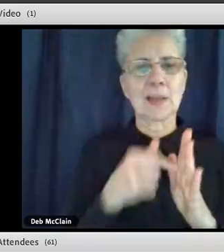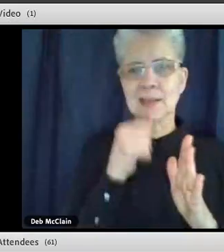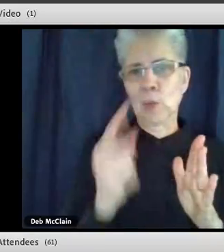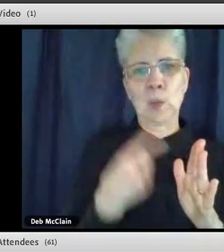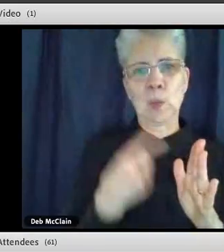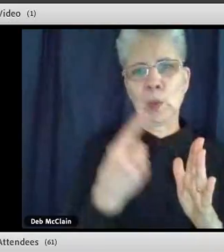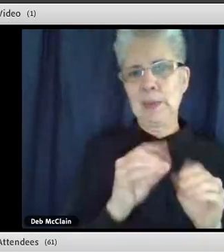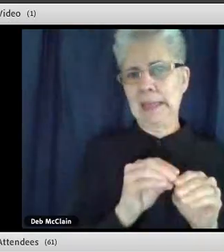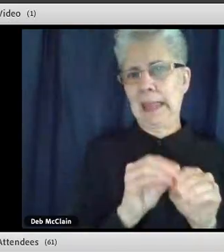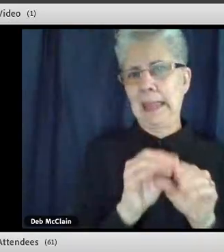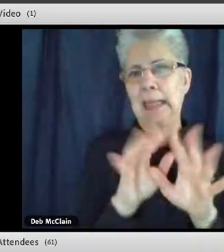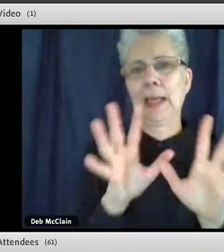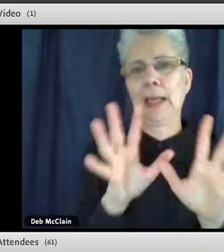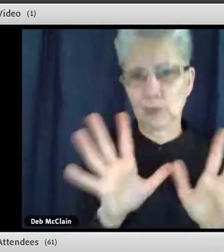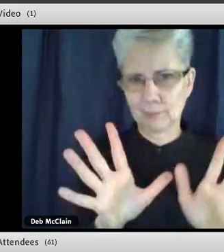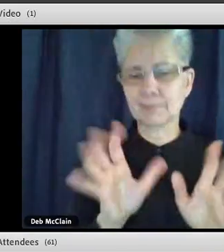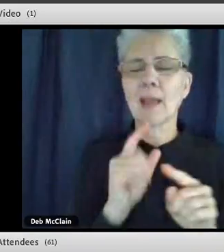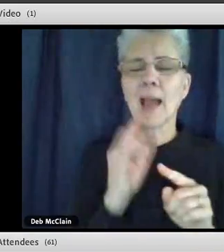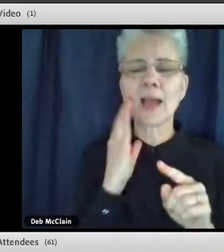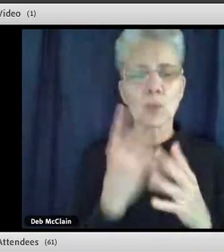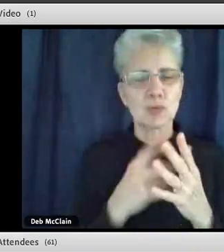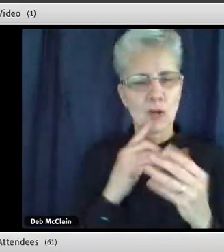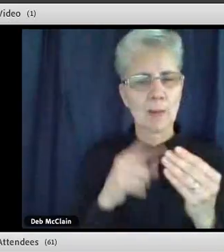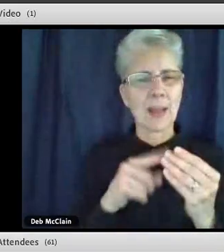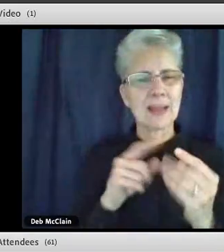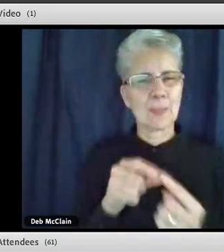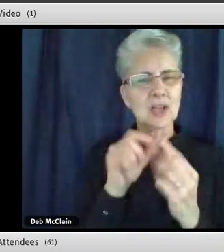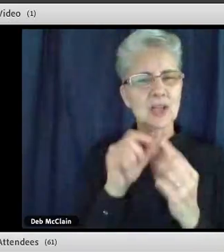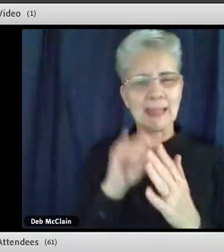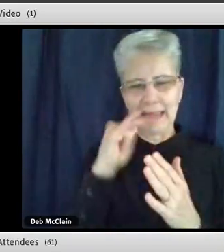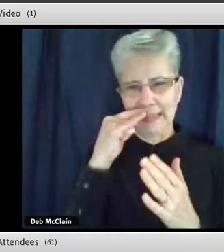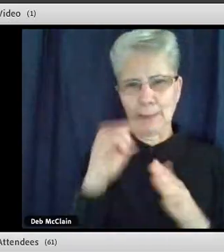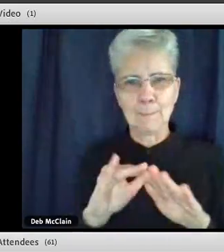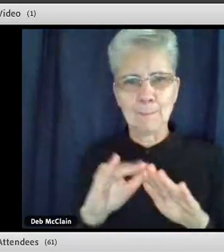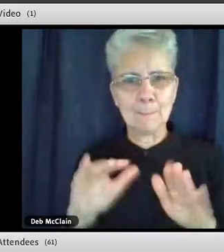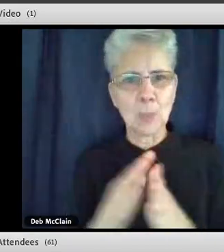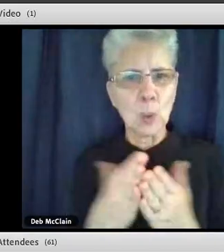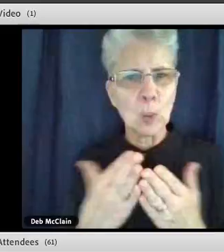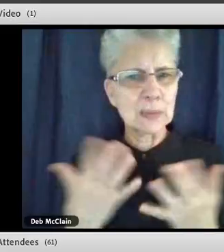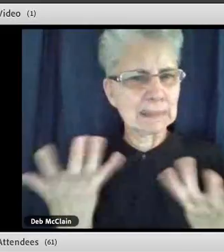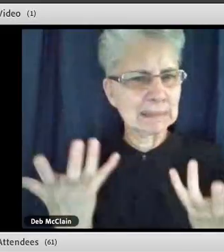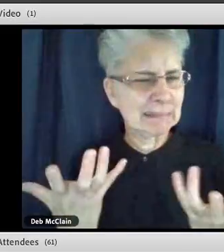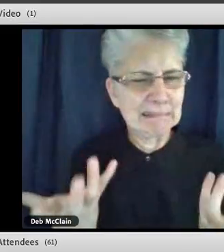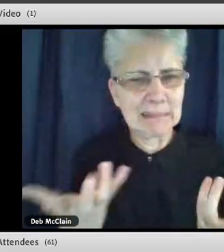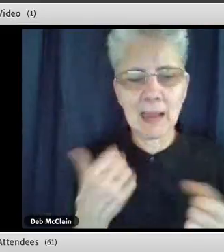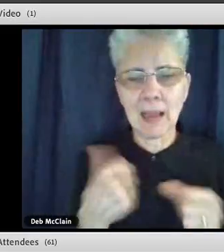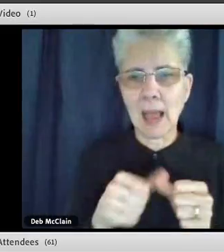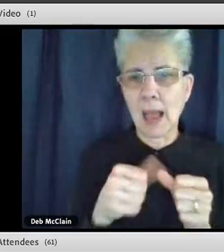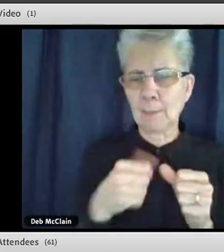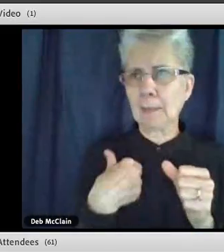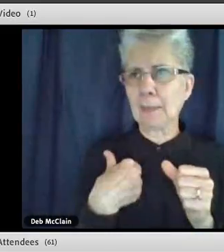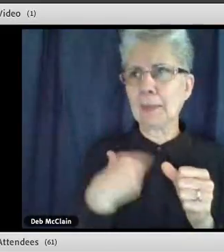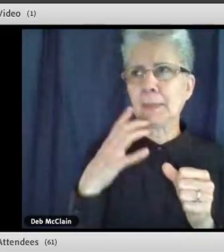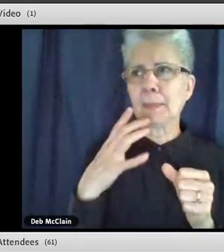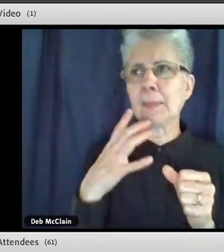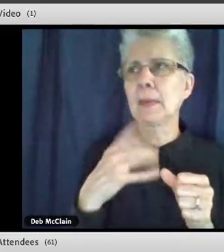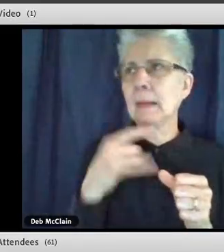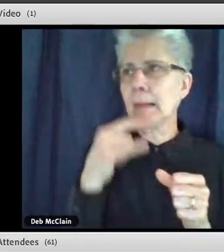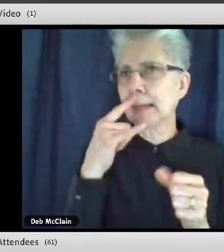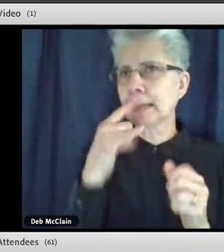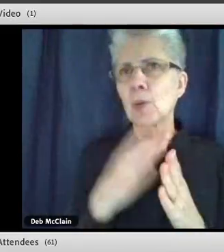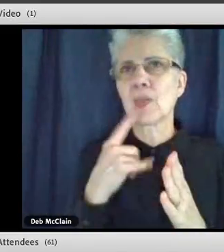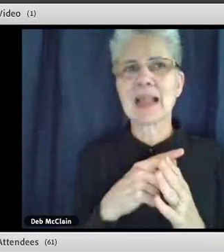clear. So, but I know what you're talking about, especially like the kids' books. Like, I remember like there's plenty of kids' books. Like there's like a